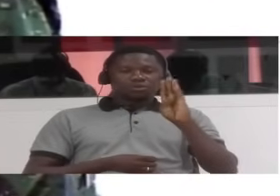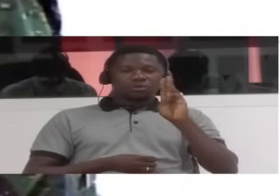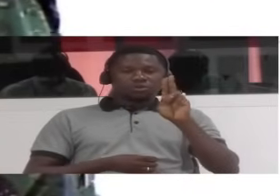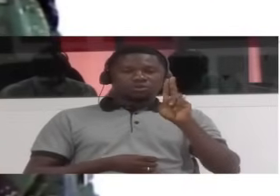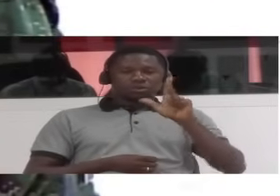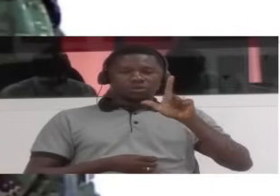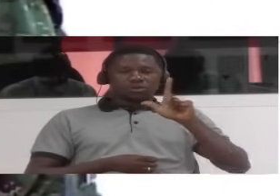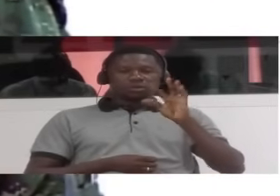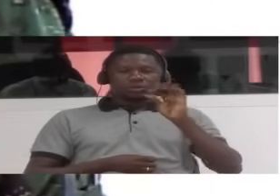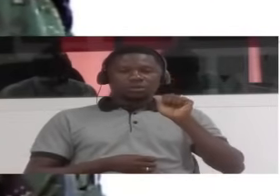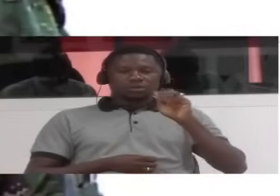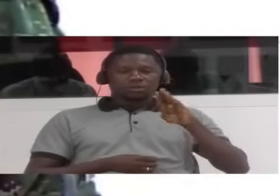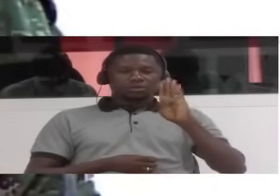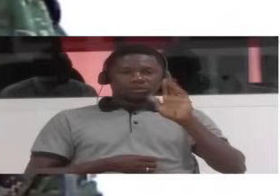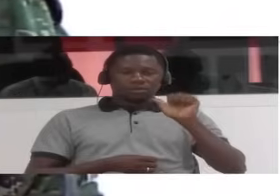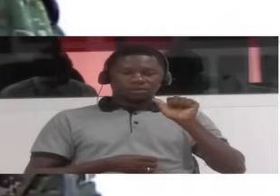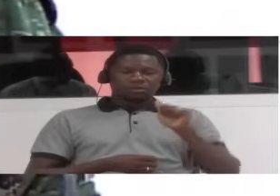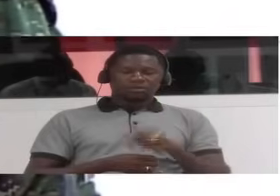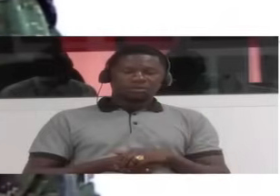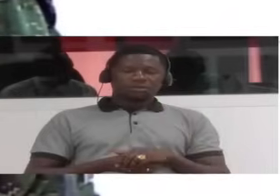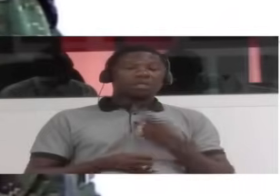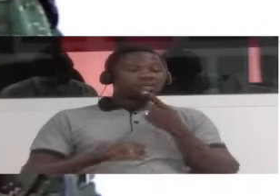Tumbul Tamba then was the commander at Kanilai.